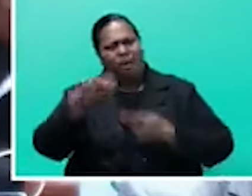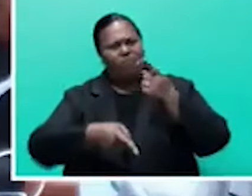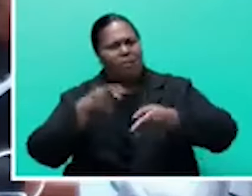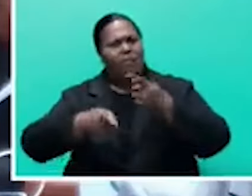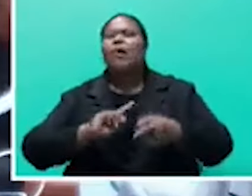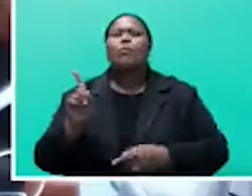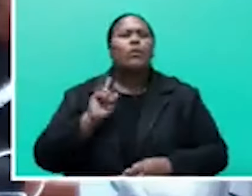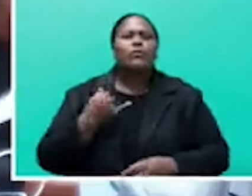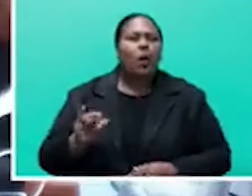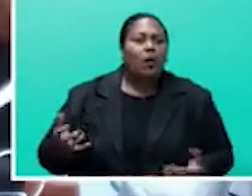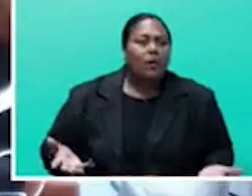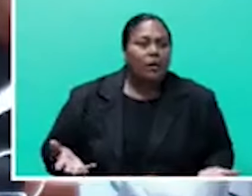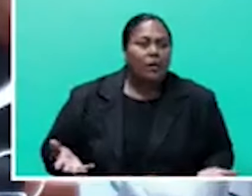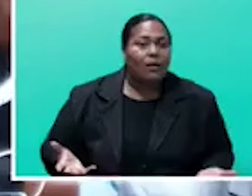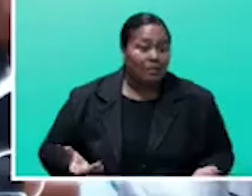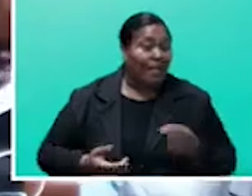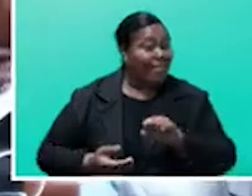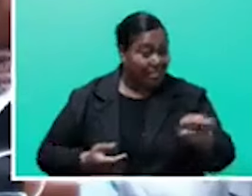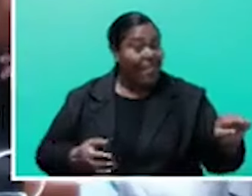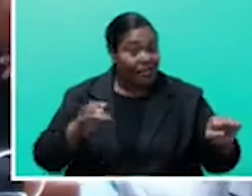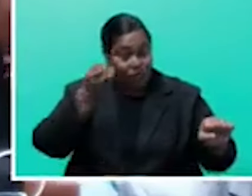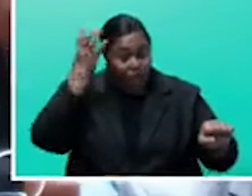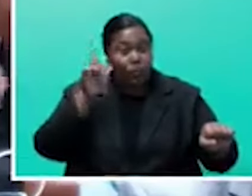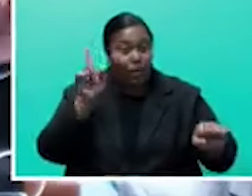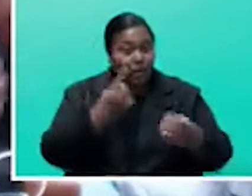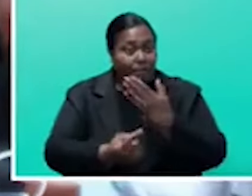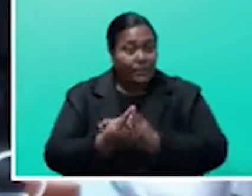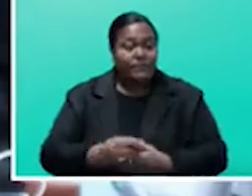wrong, they actually forget what has happened.